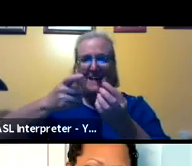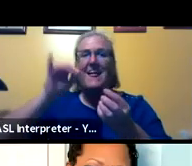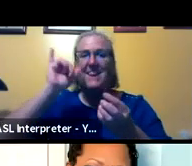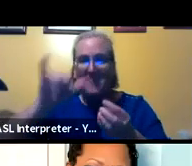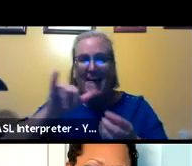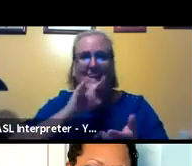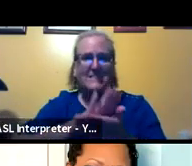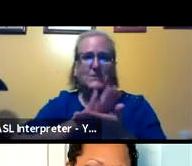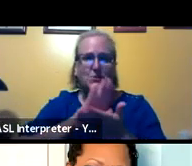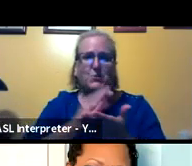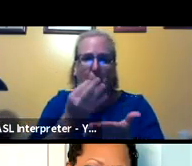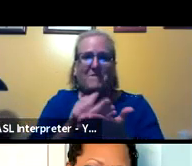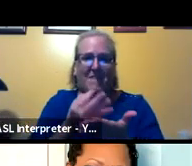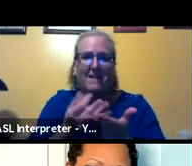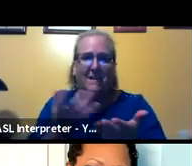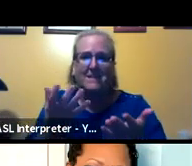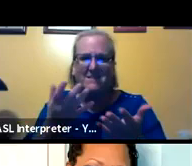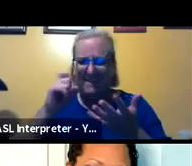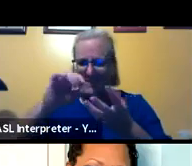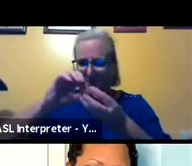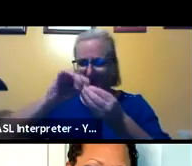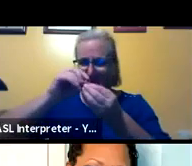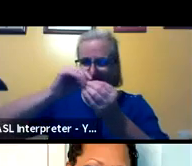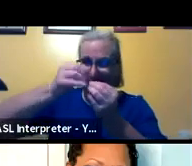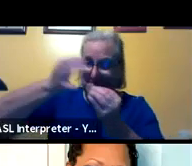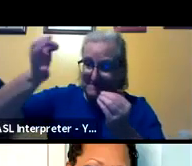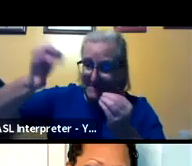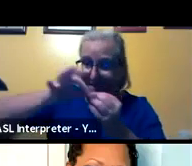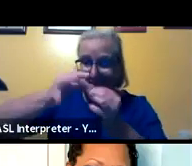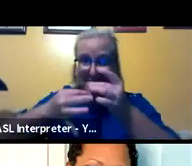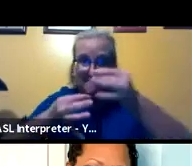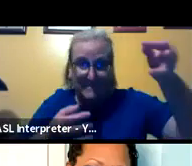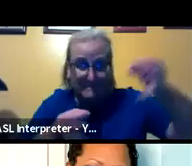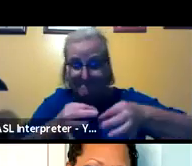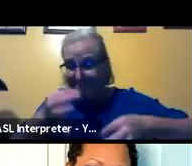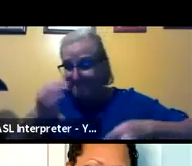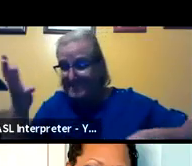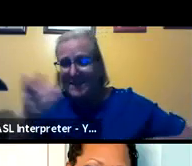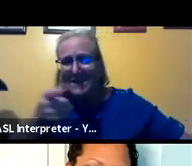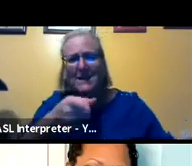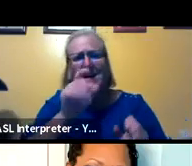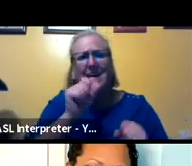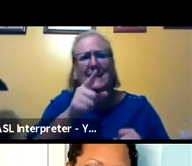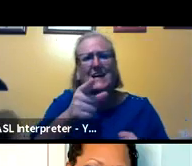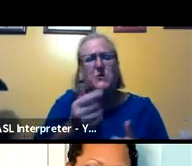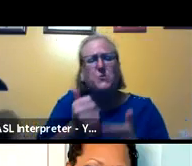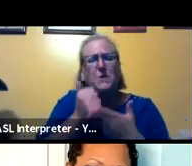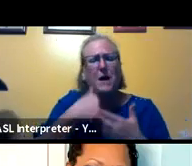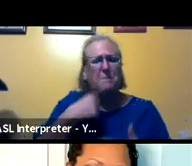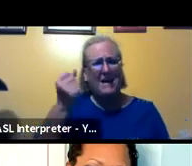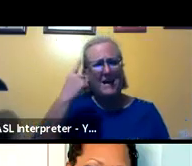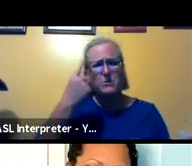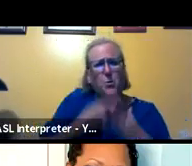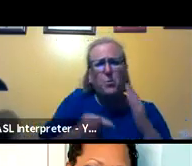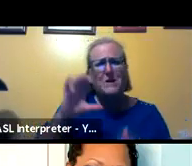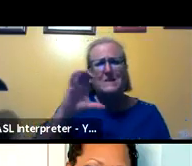finance in the state of Delaware. So Monica, can you help me understand more about the purview of the CBOC?